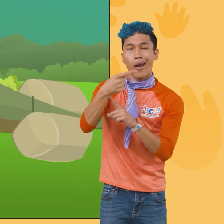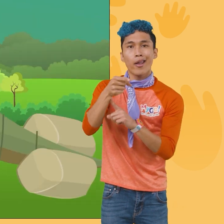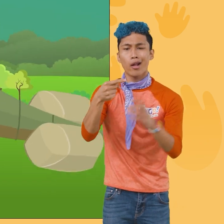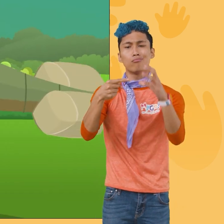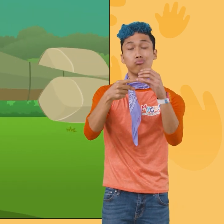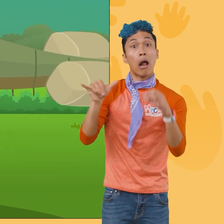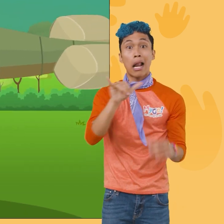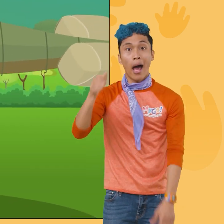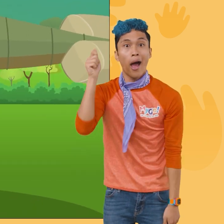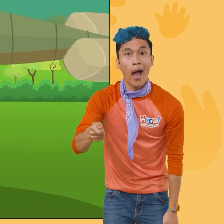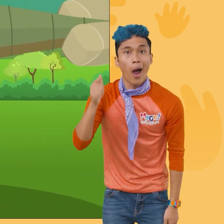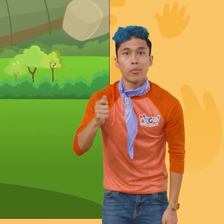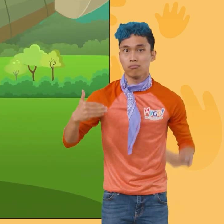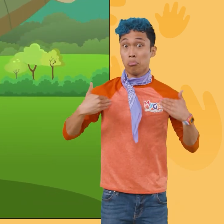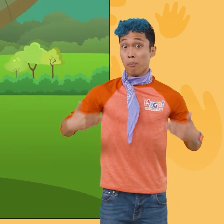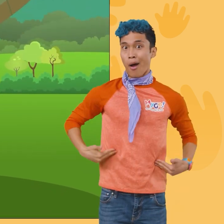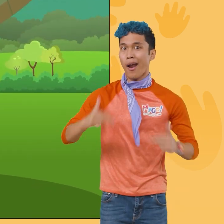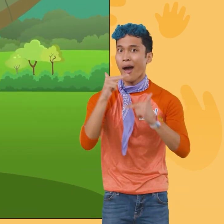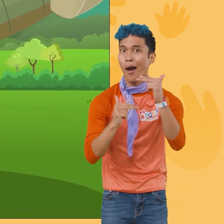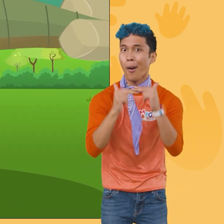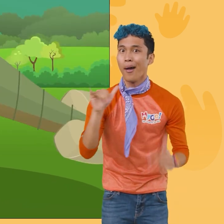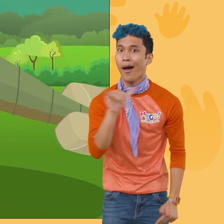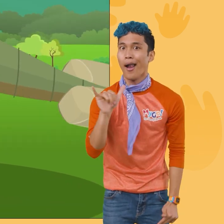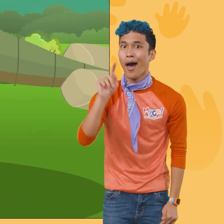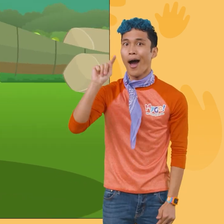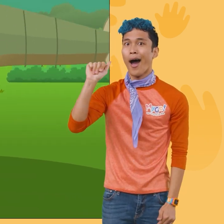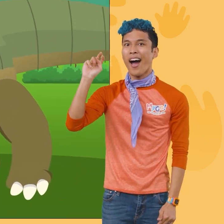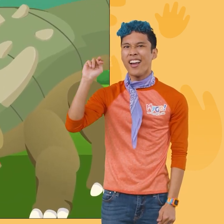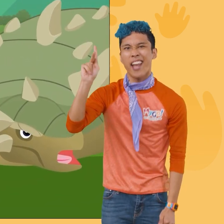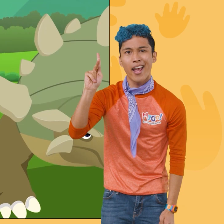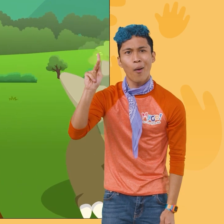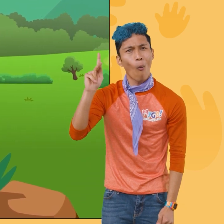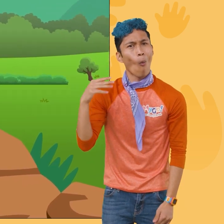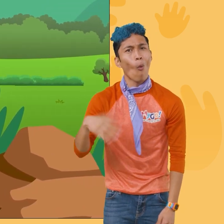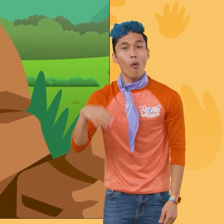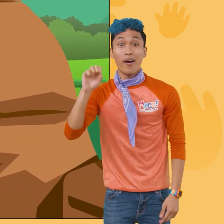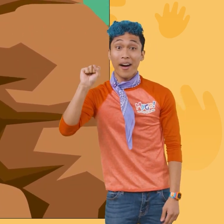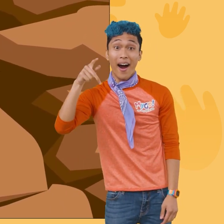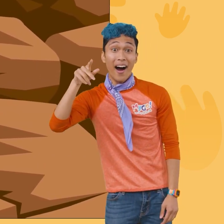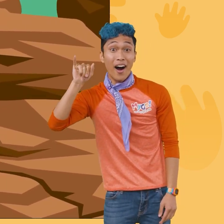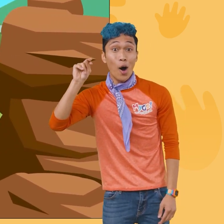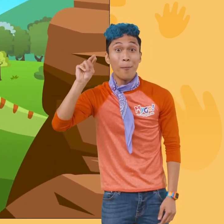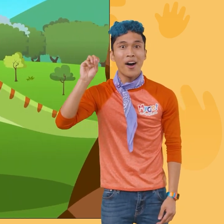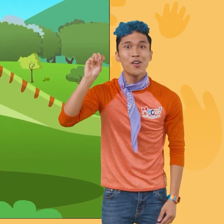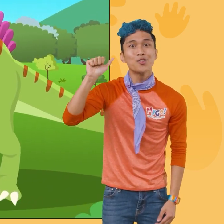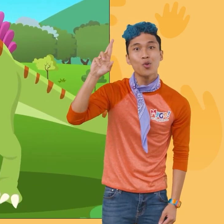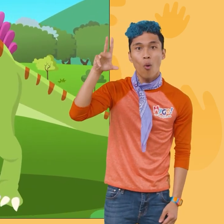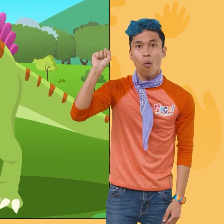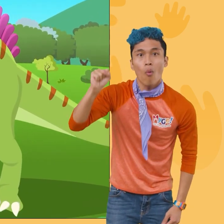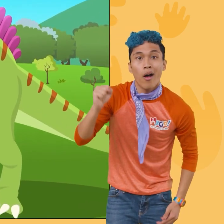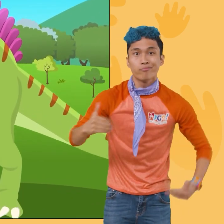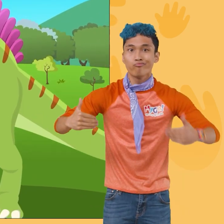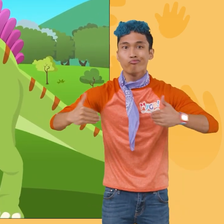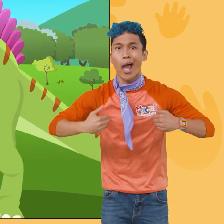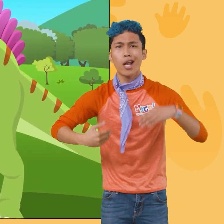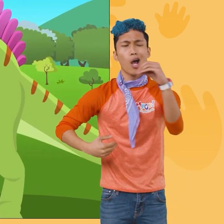had a tail like a hammer and a body that was built like a tank. And the Spinosaurus